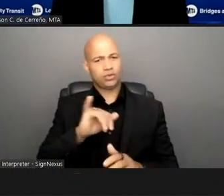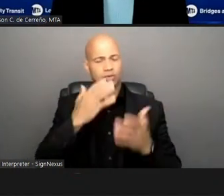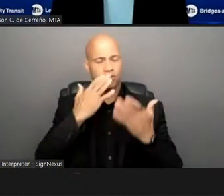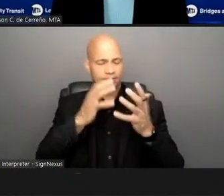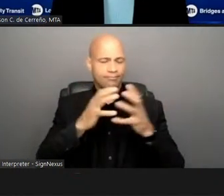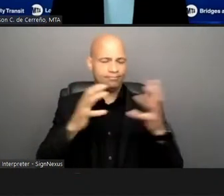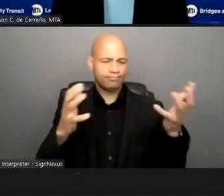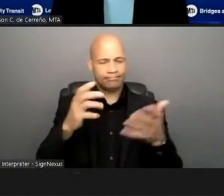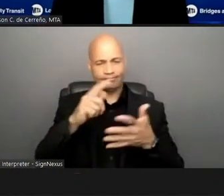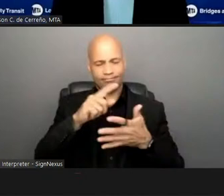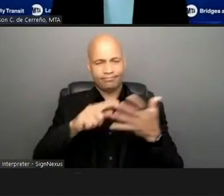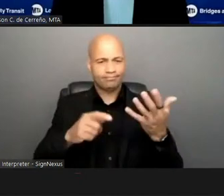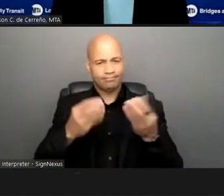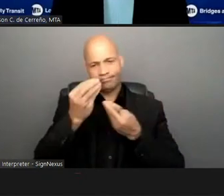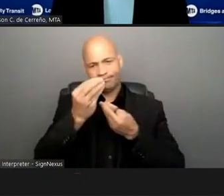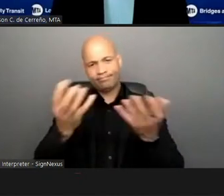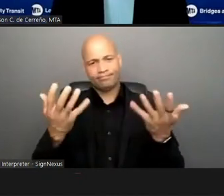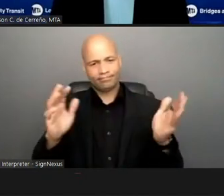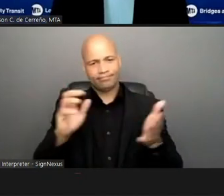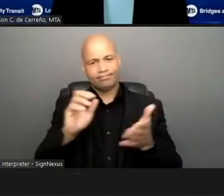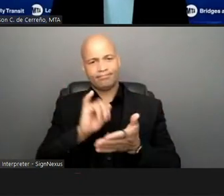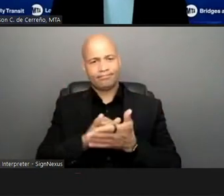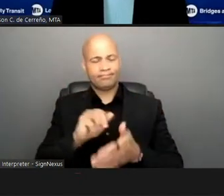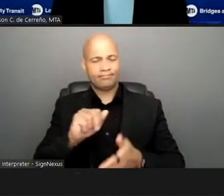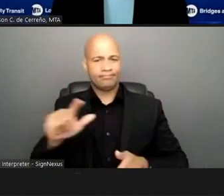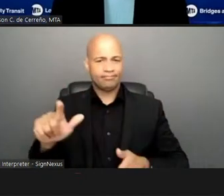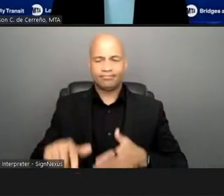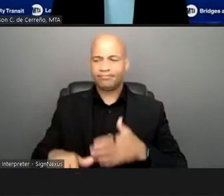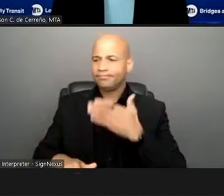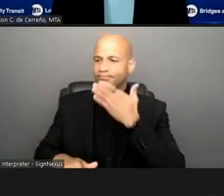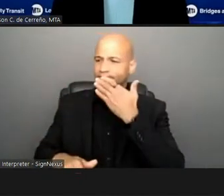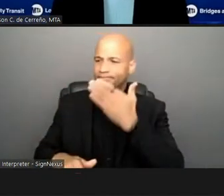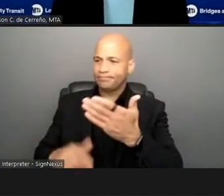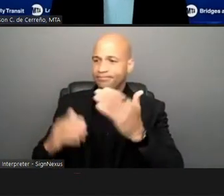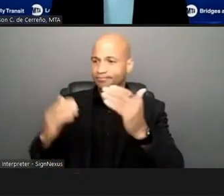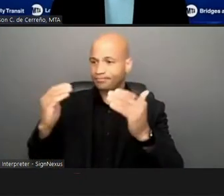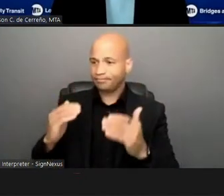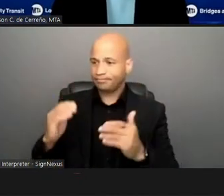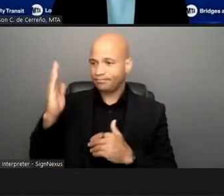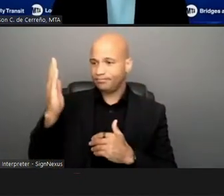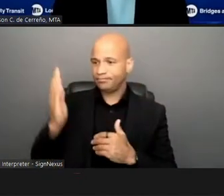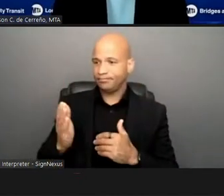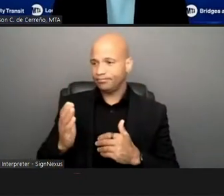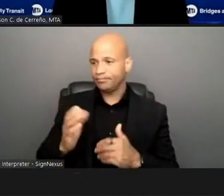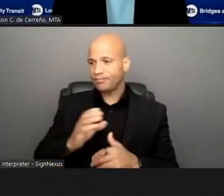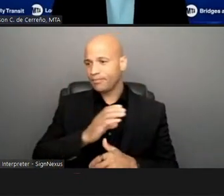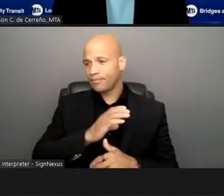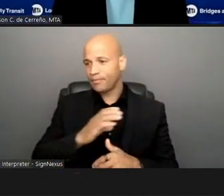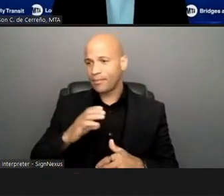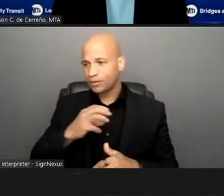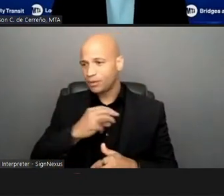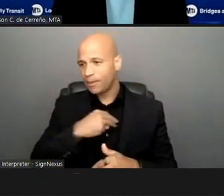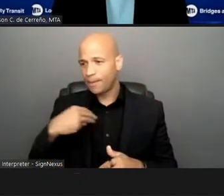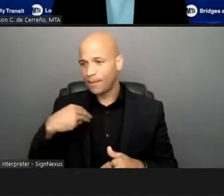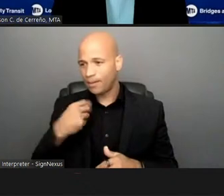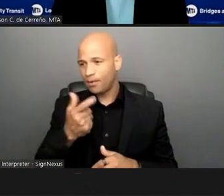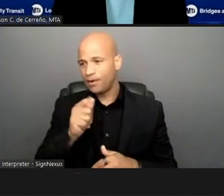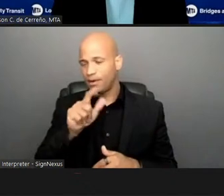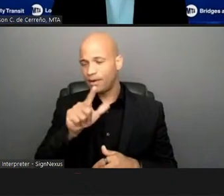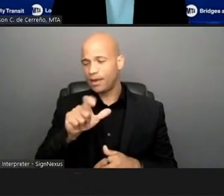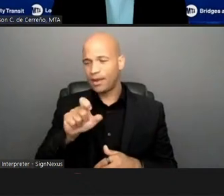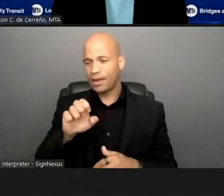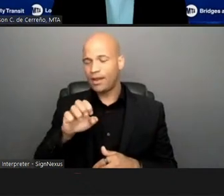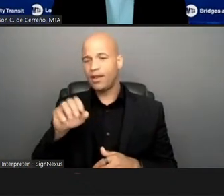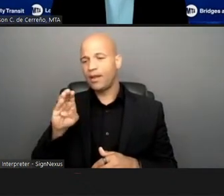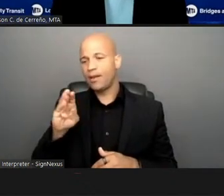have to say thank you our next speaker is council member Gail Brewer followed by Constance